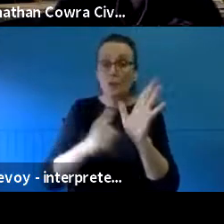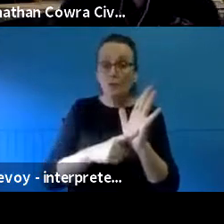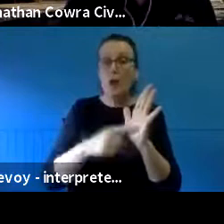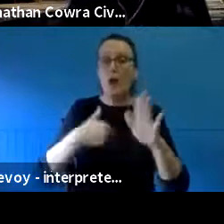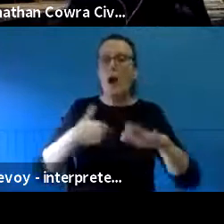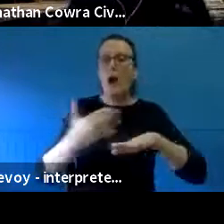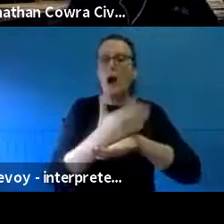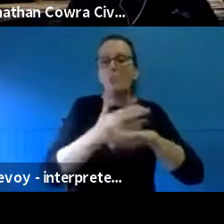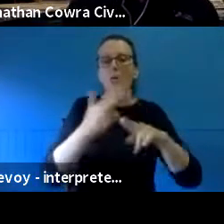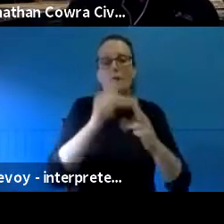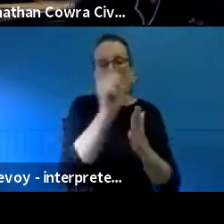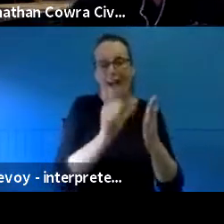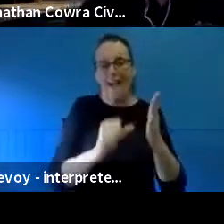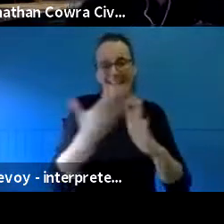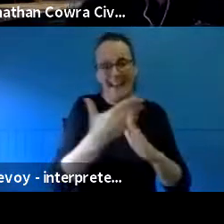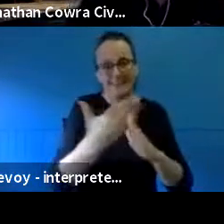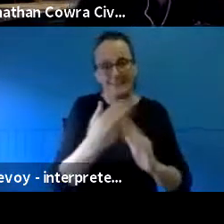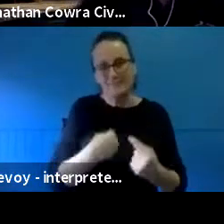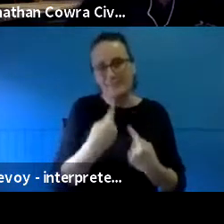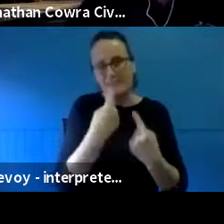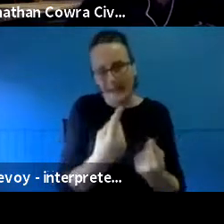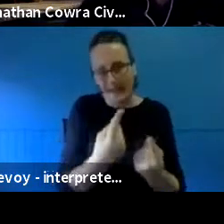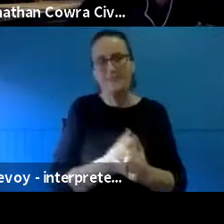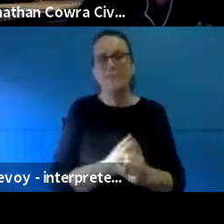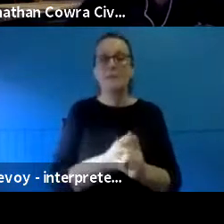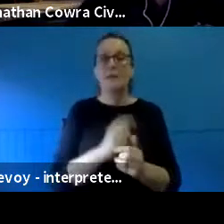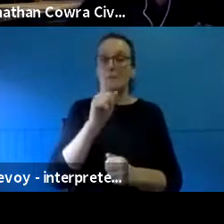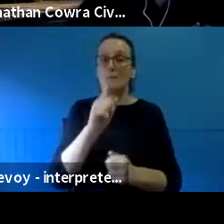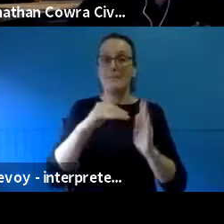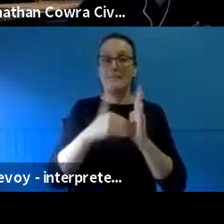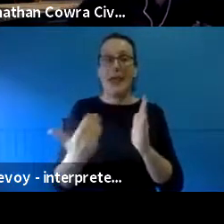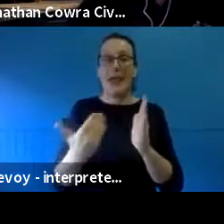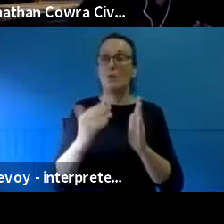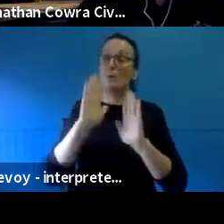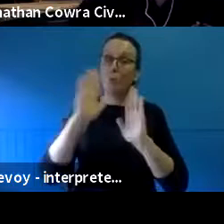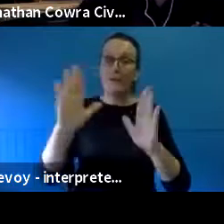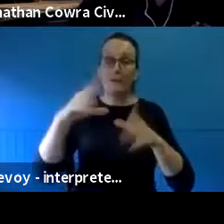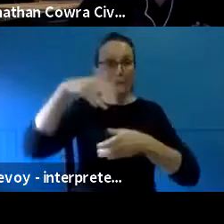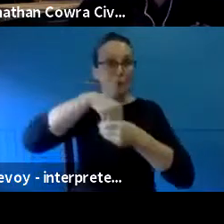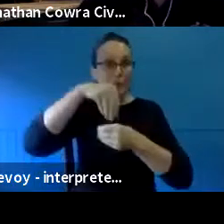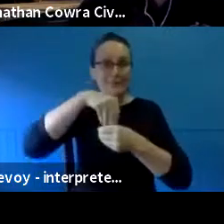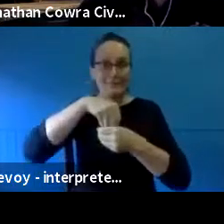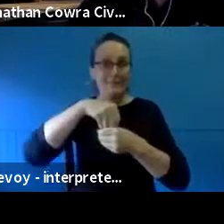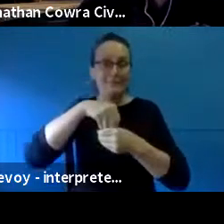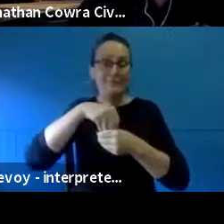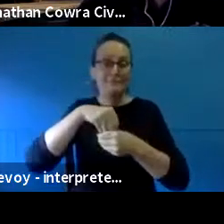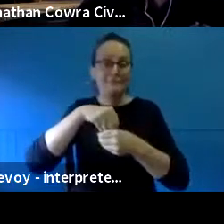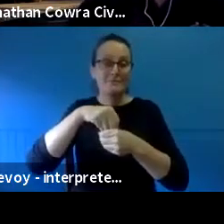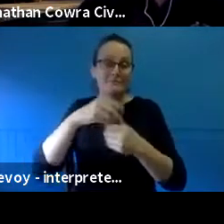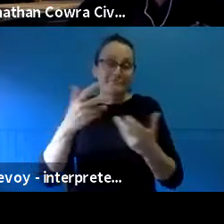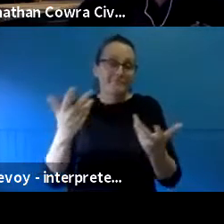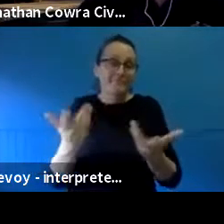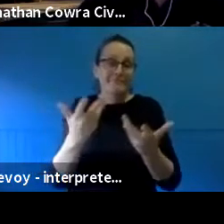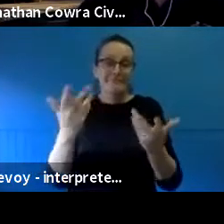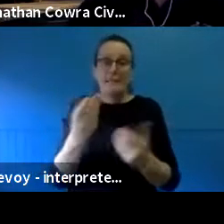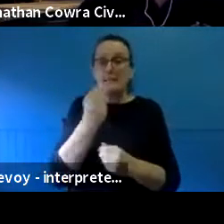so I'll declare that. But it's created so much amazing content, and there's been, you know,